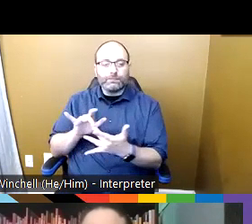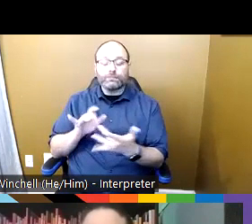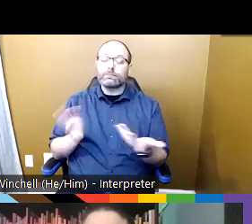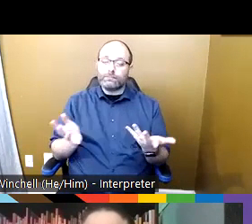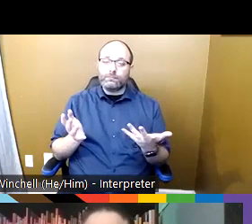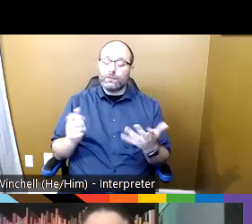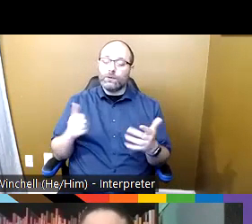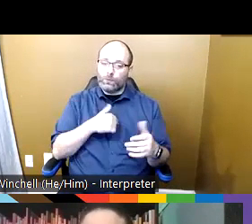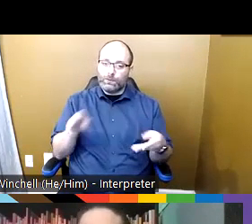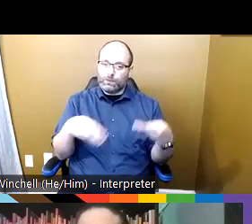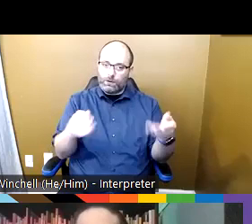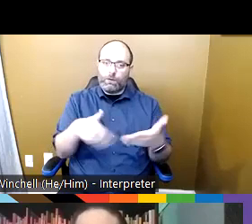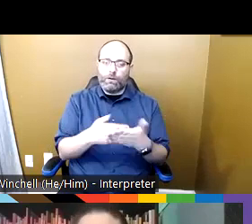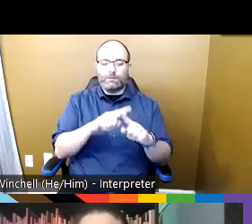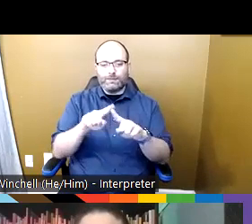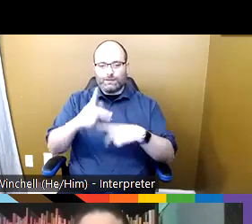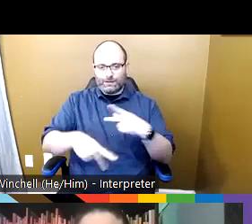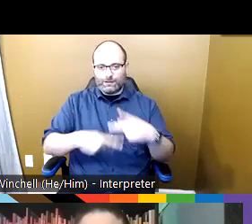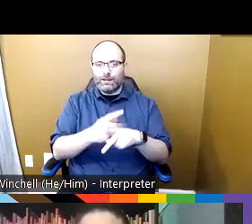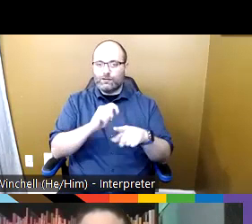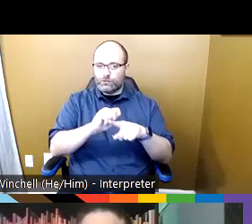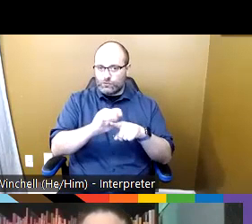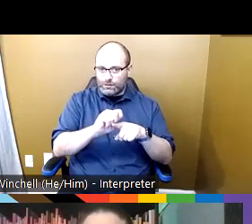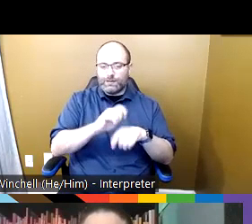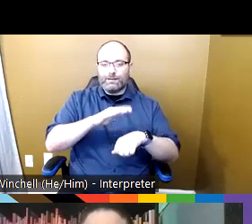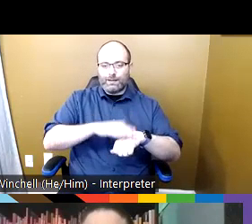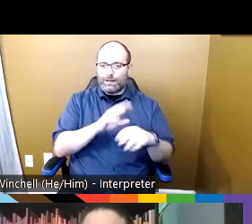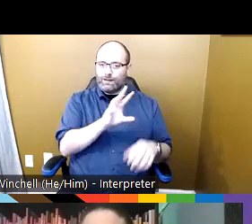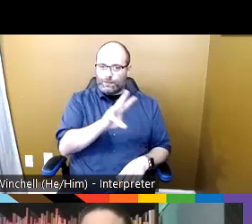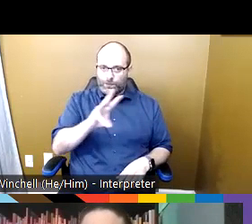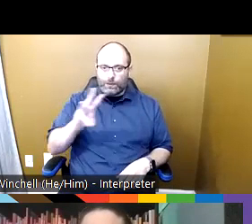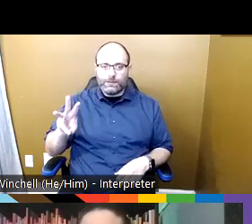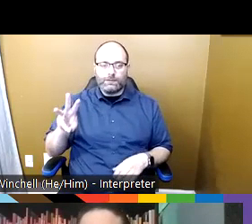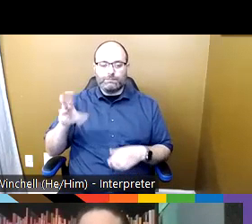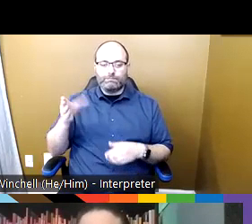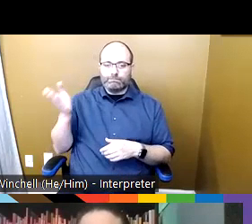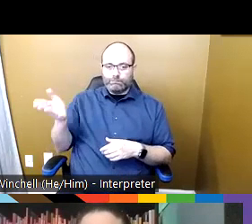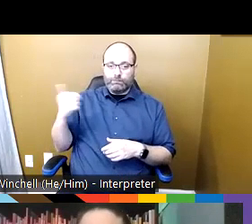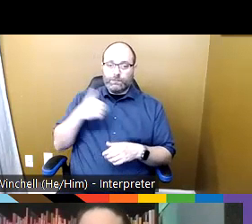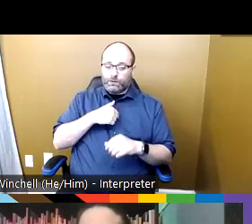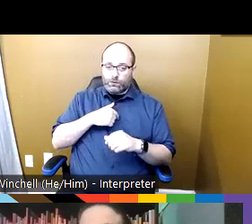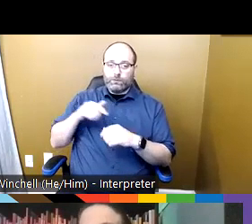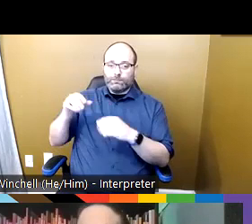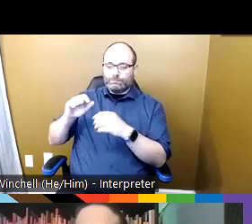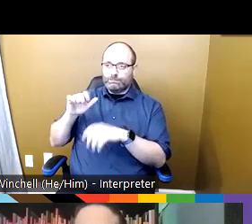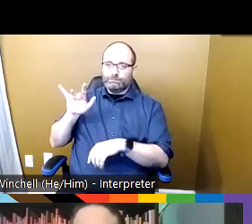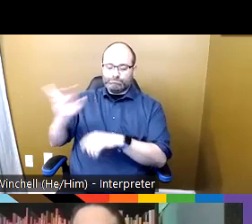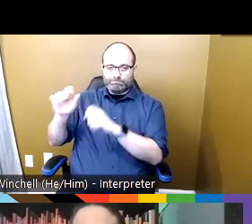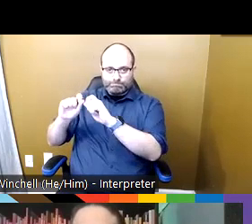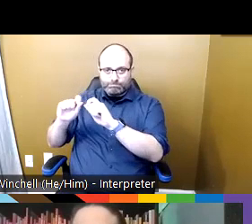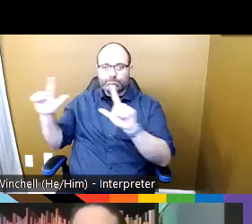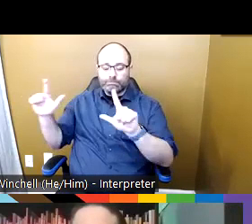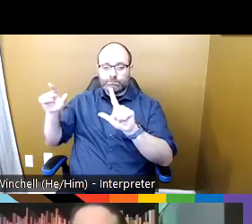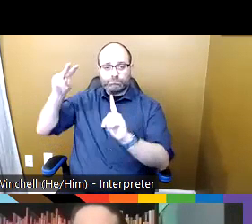provide all kinds of trainings. Everything, again, is on the website that you can look it up. And we also